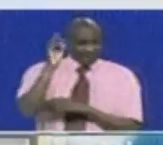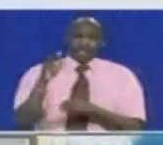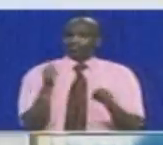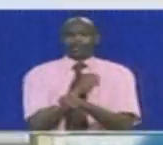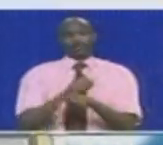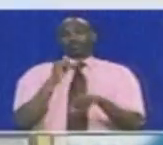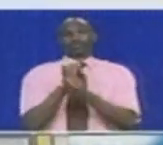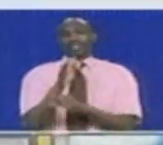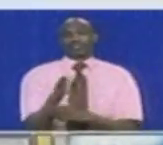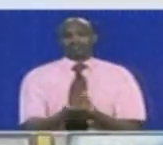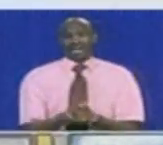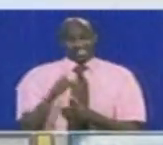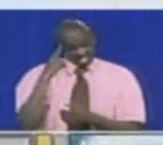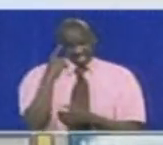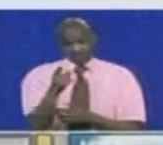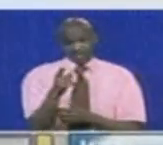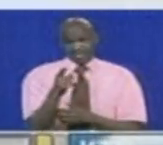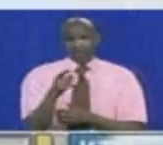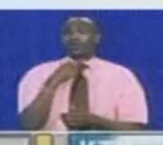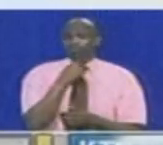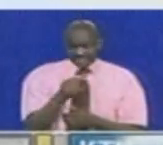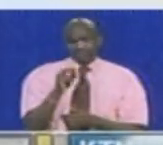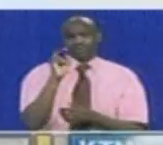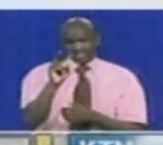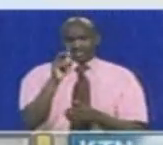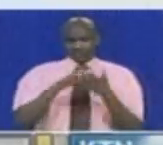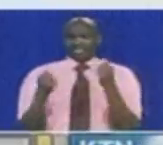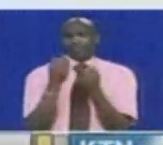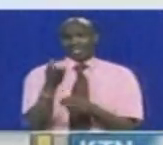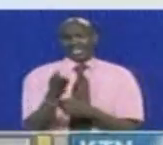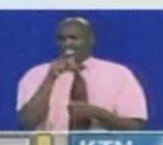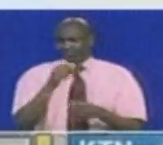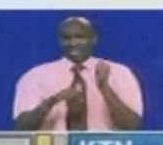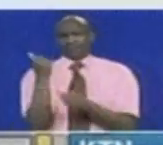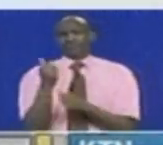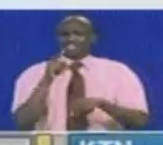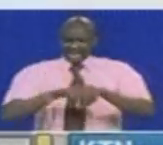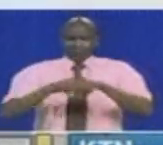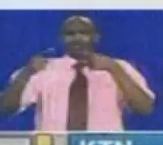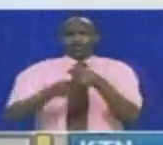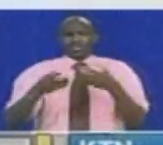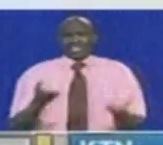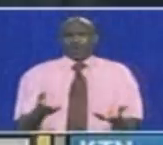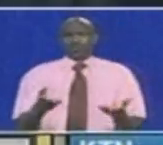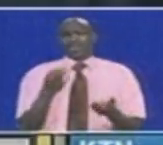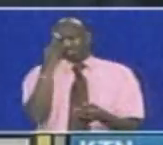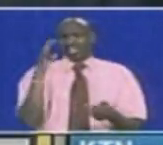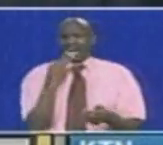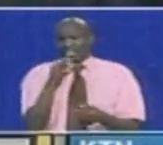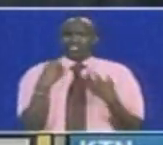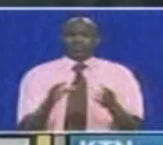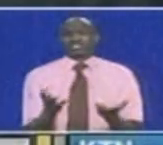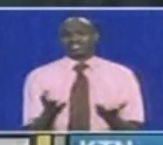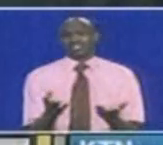manage. Tumekataa kwa gari mingi. Ndio tulikuwa tunataka tuangalie nini juu sasa hata hiyo muda unaona imetukutupisha siku tatu hapa. The